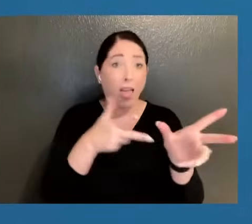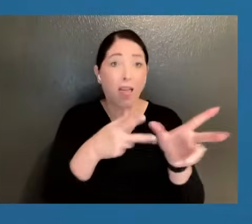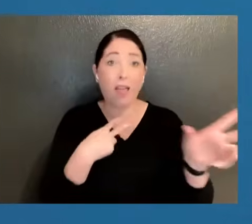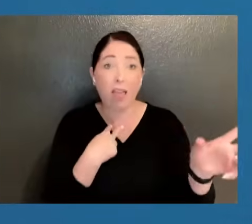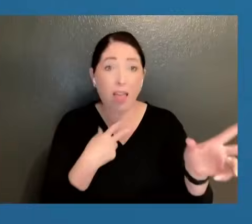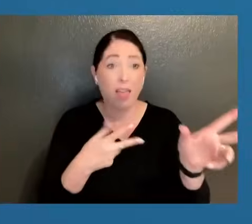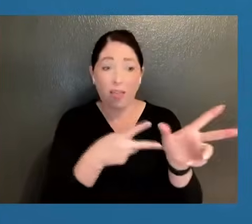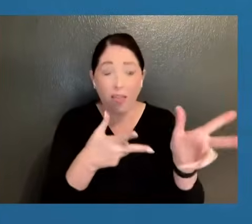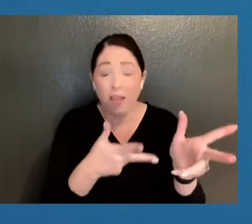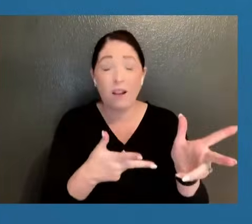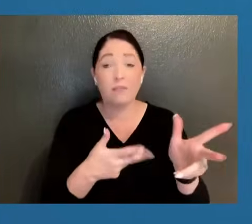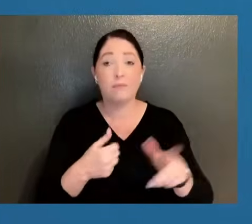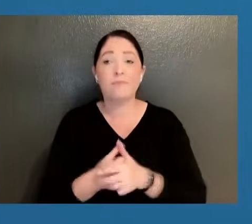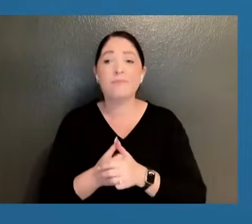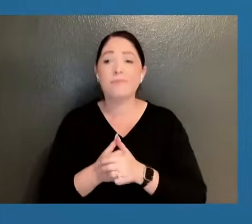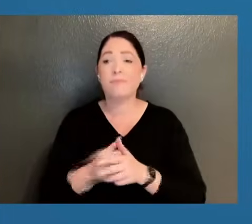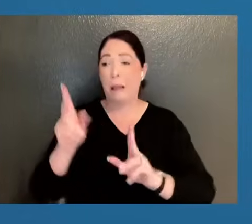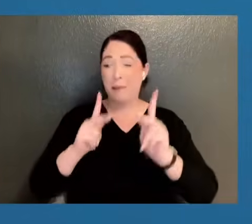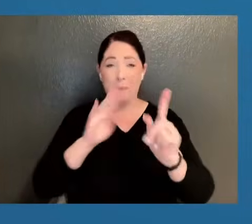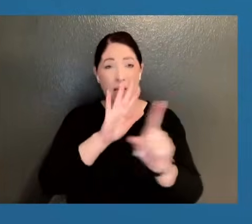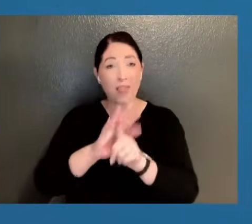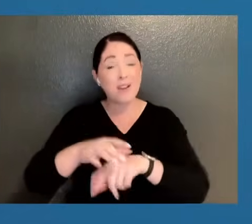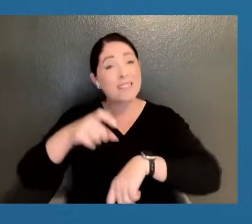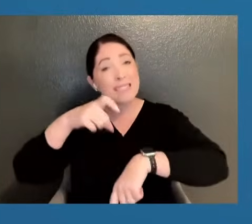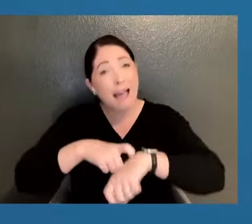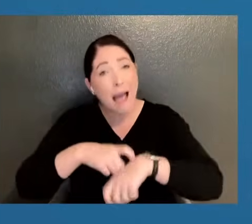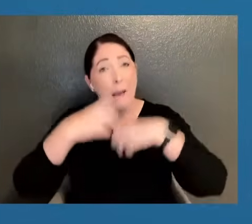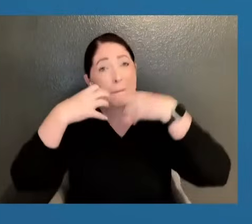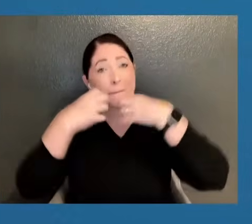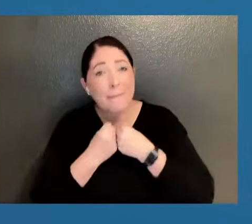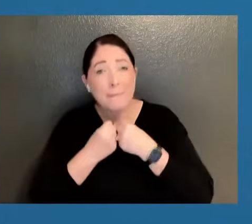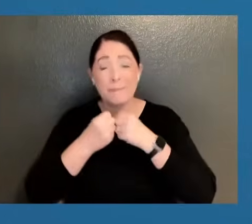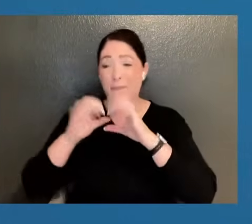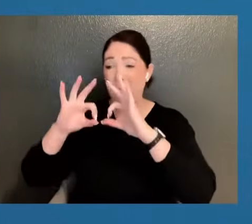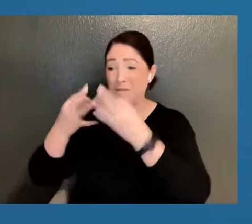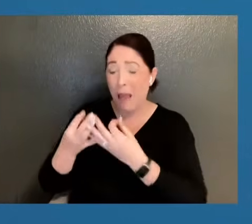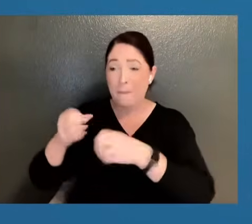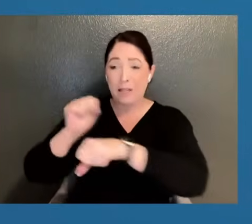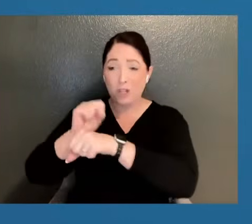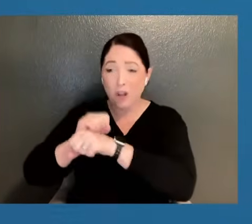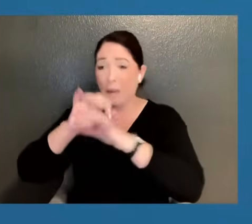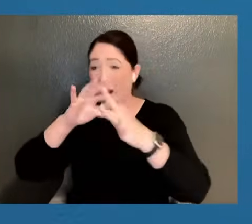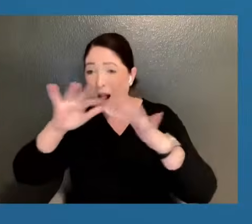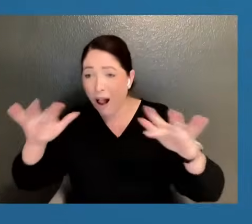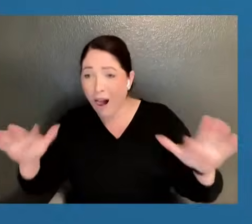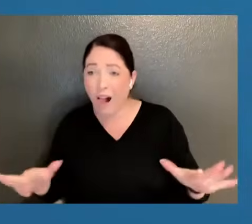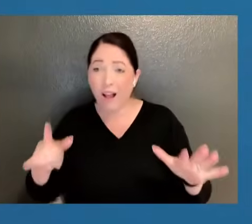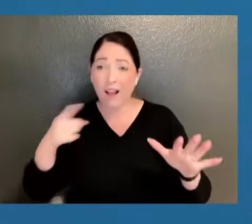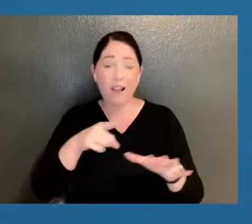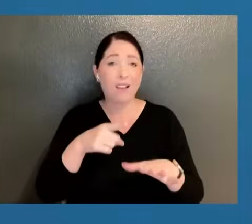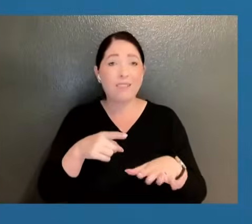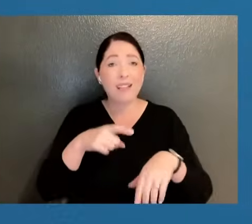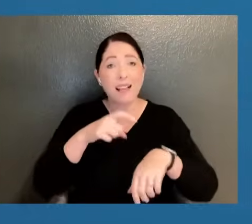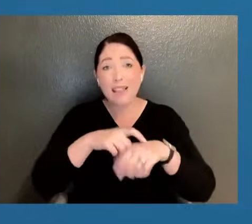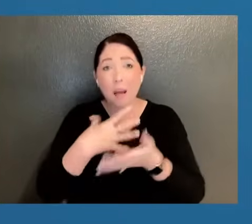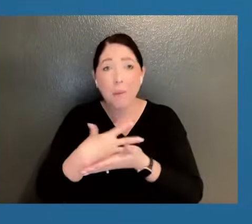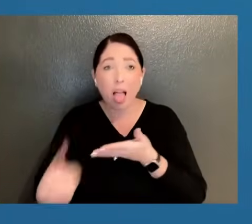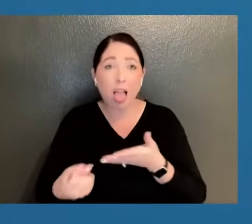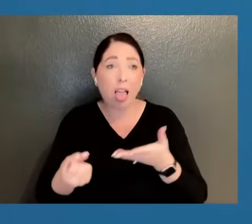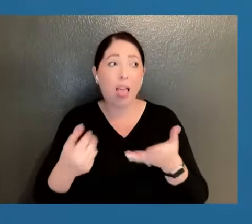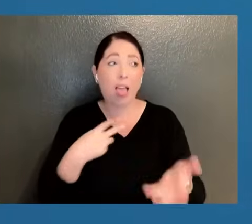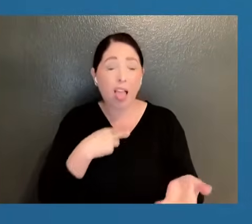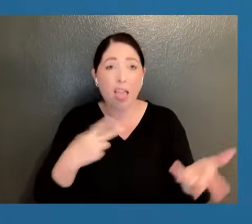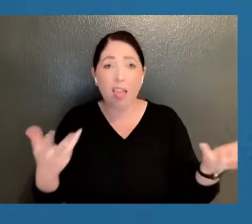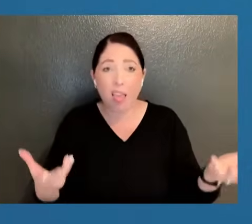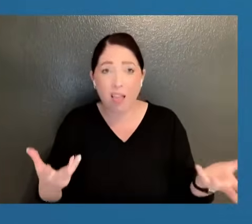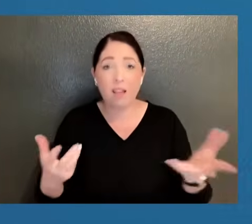wasting people's valuable time away from their families and their jobs and everything else they want to do in New York. Just have a good time. And enough